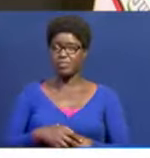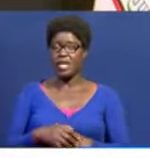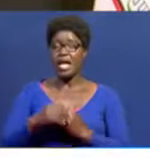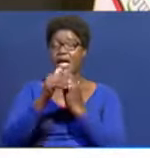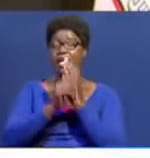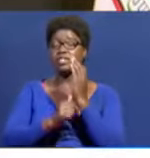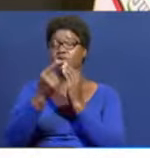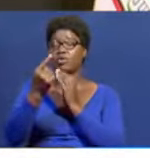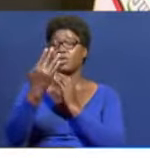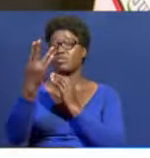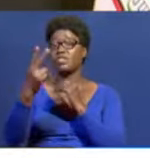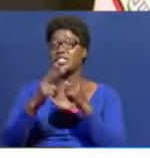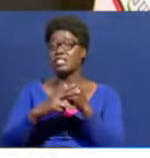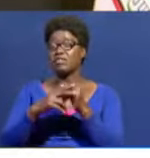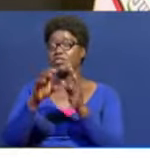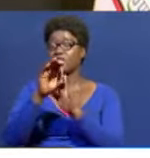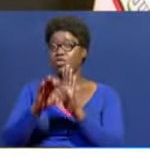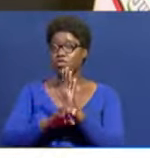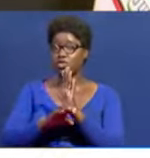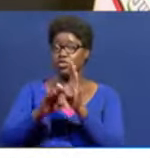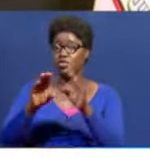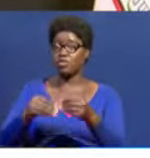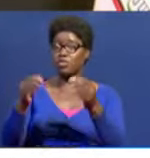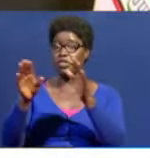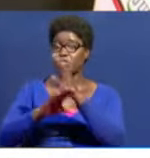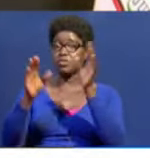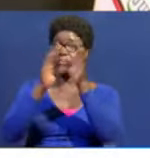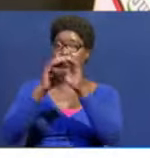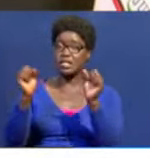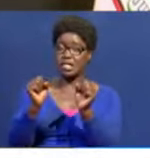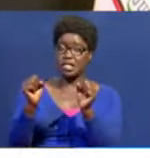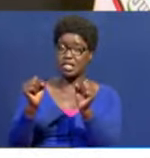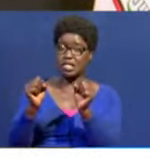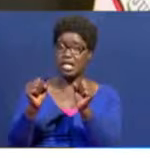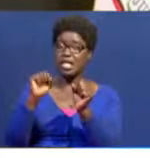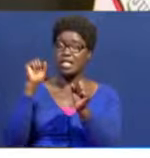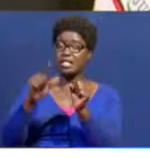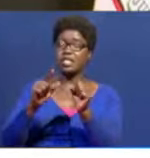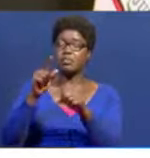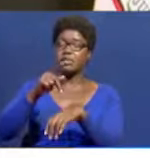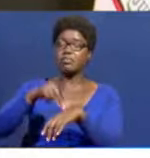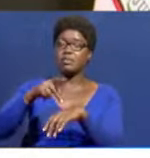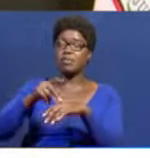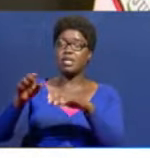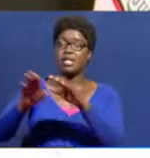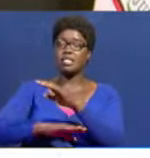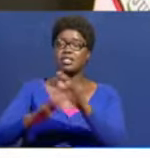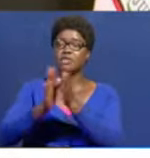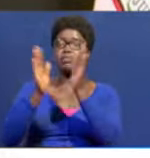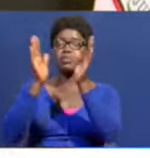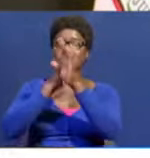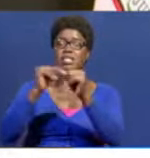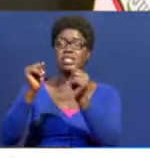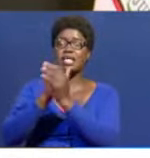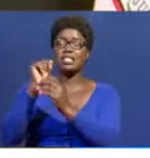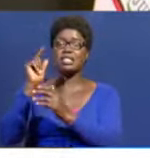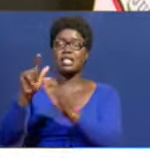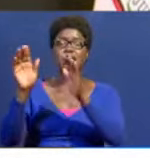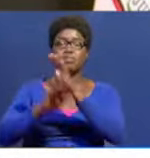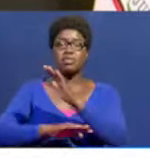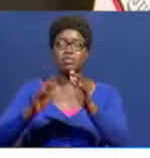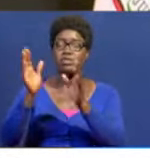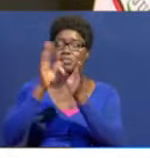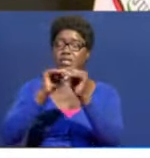Article 147 of the Constitution provides the deputy president shall be the principal assistant to the president and shall deputize